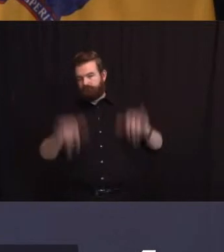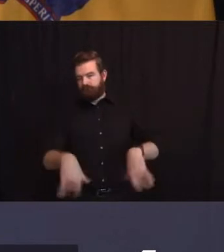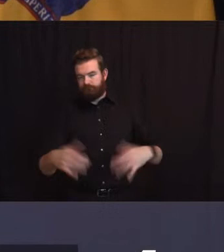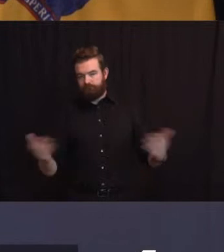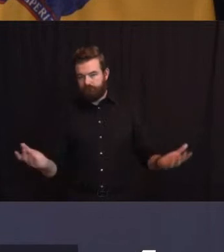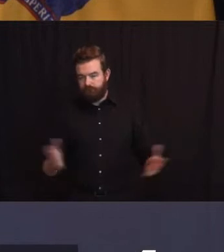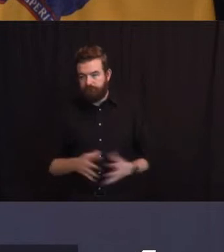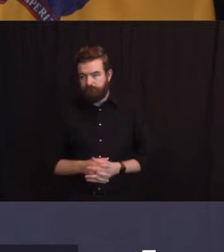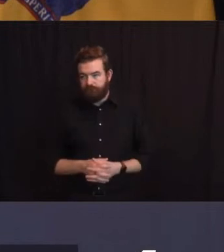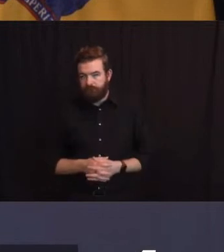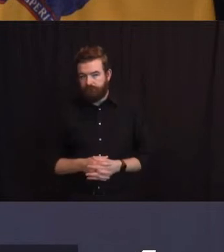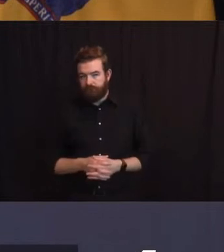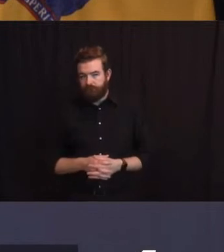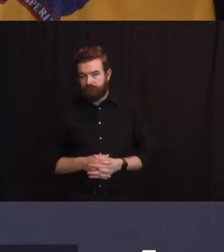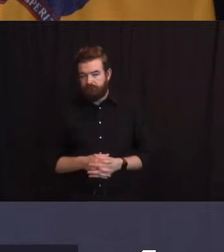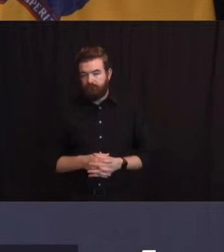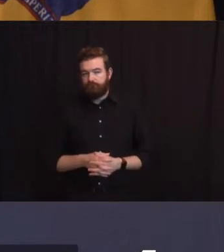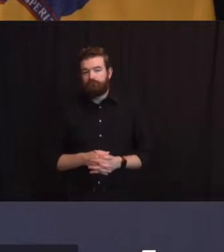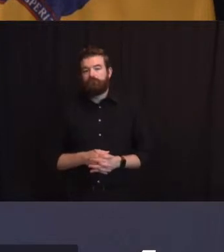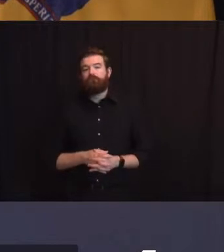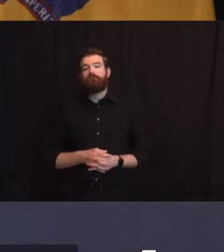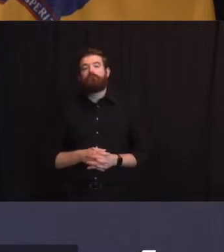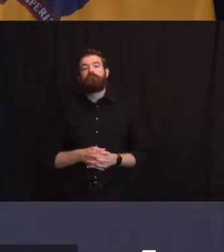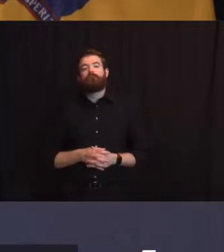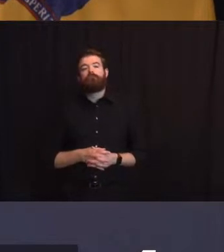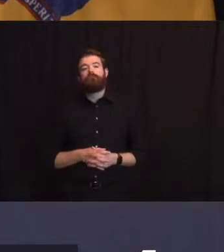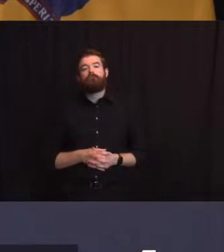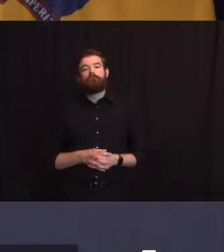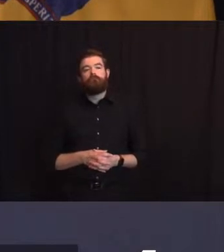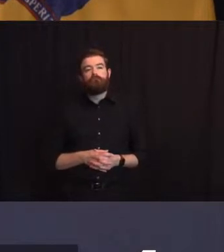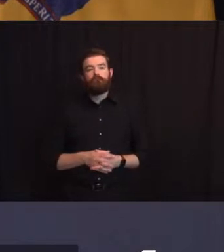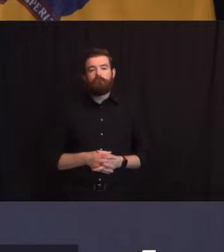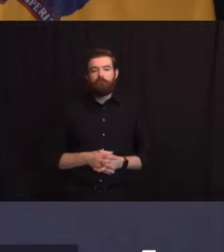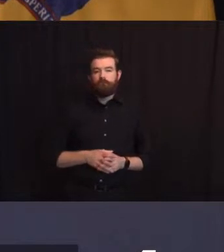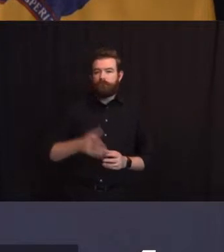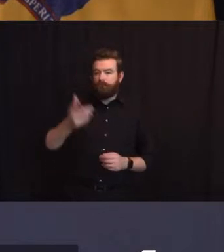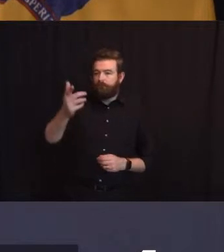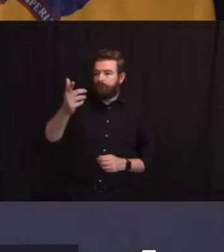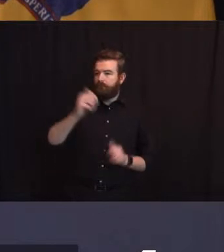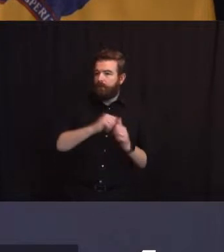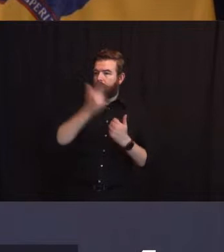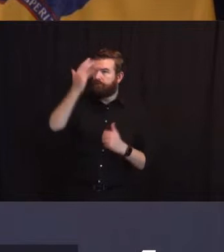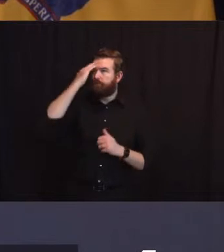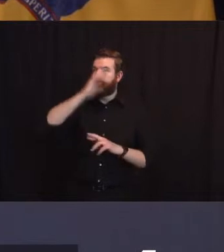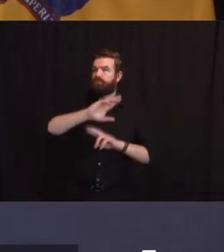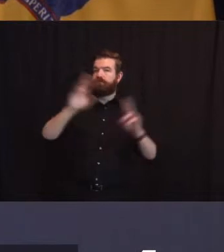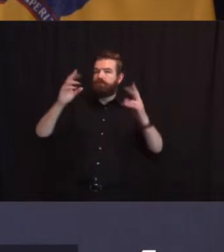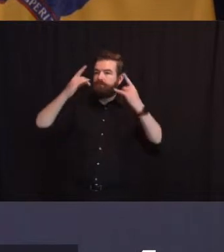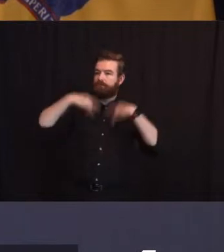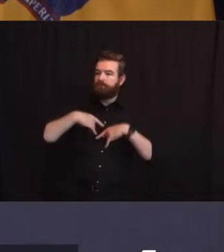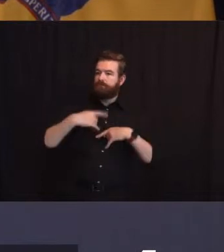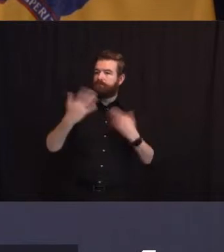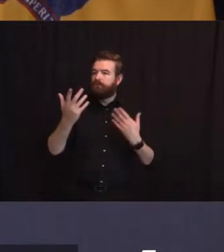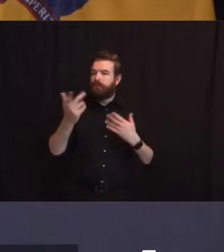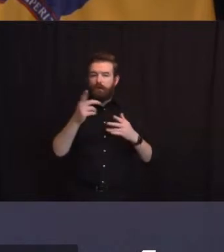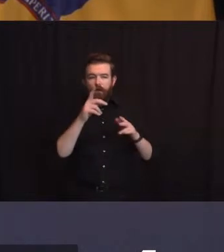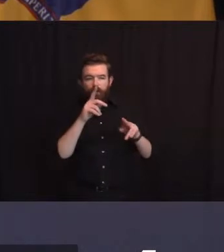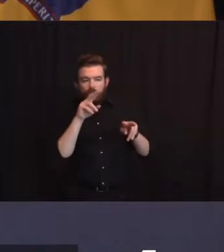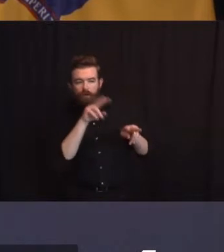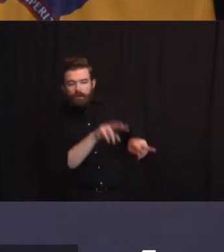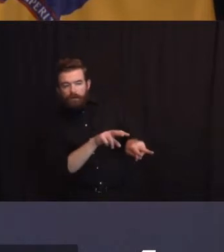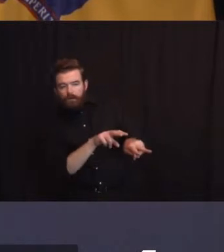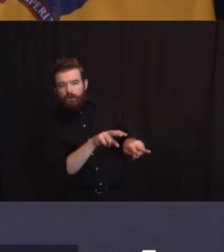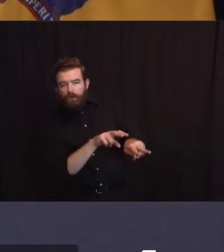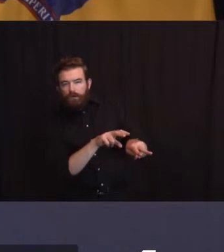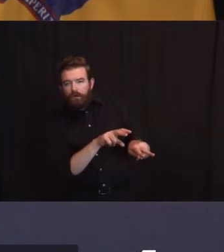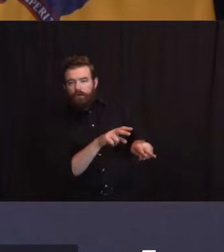to and tell us why we cannot proceed with the CDC guidance at this point? Similarly, Governor, do you feel like at this